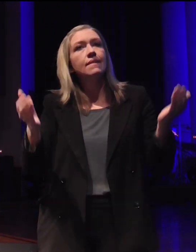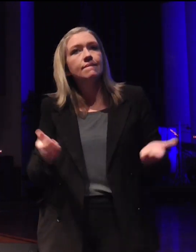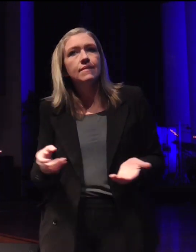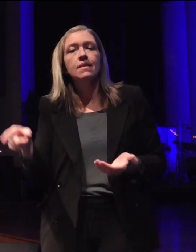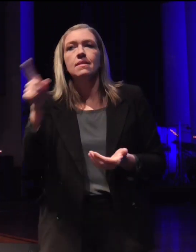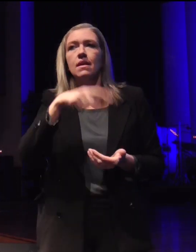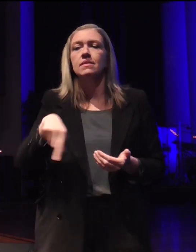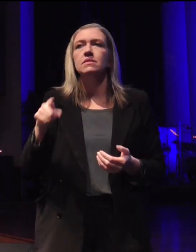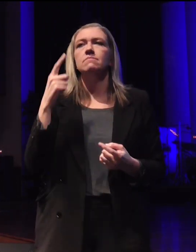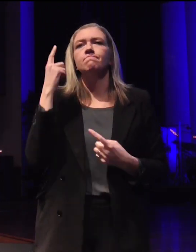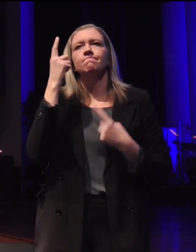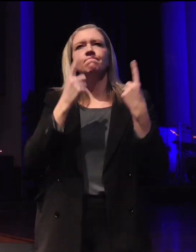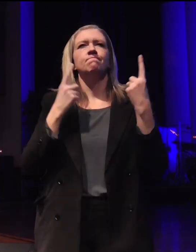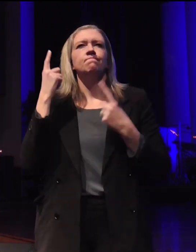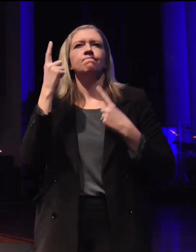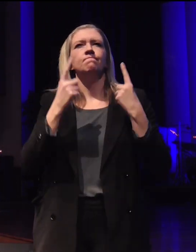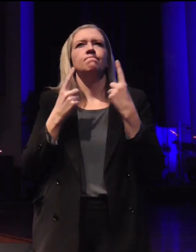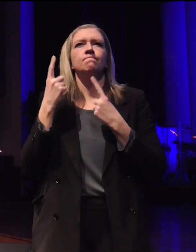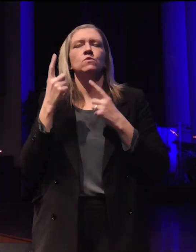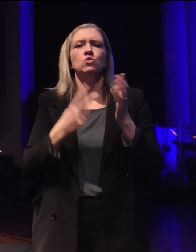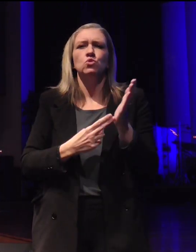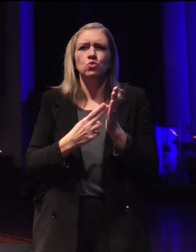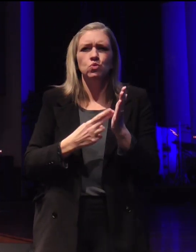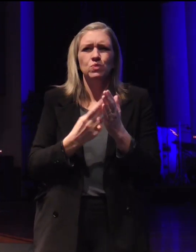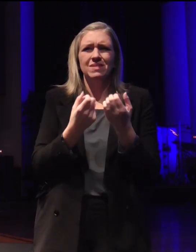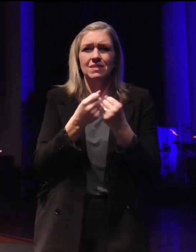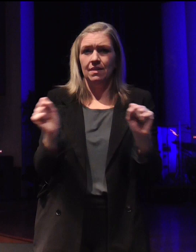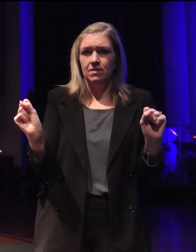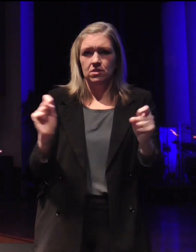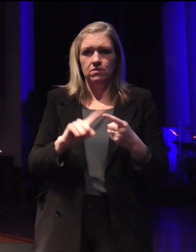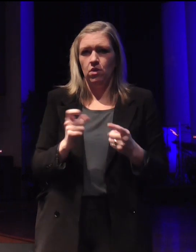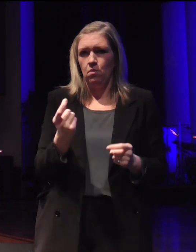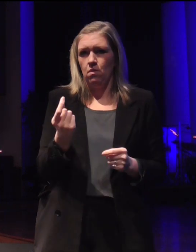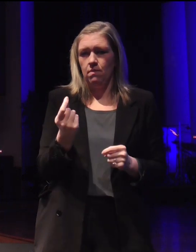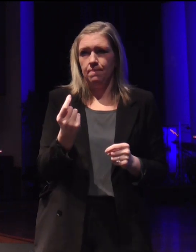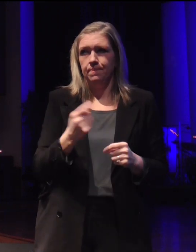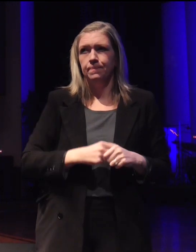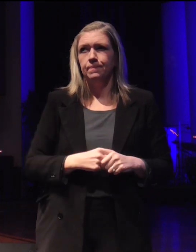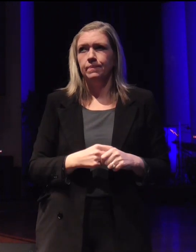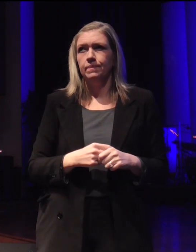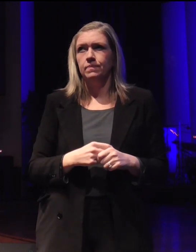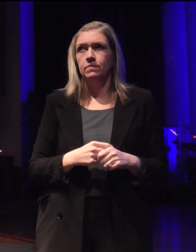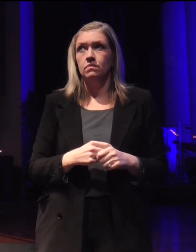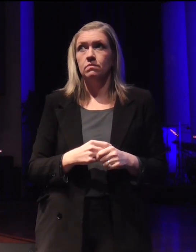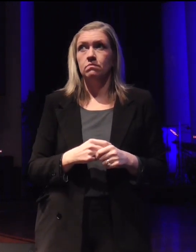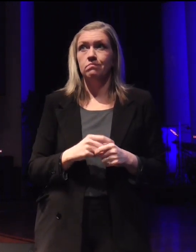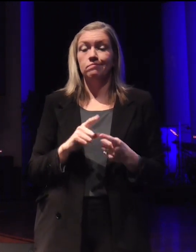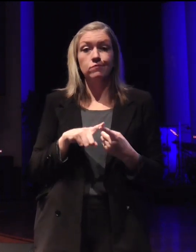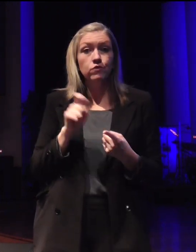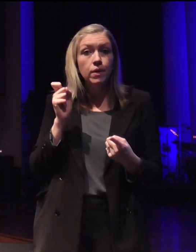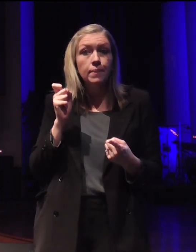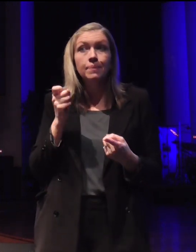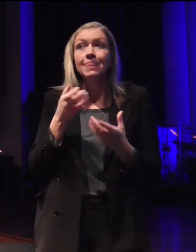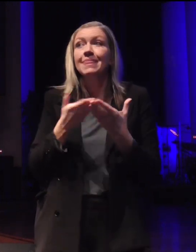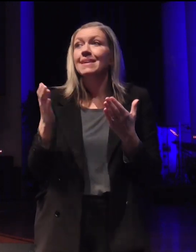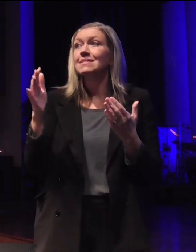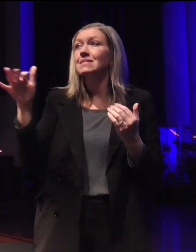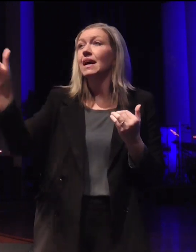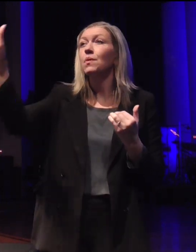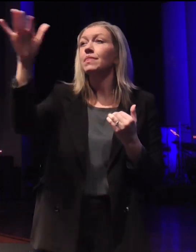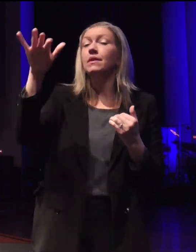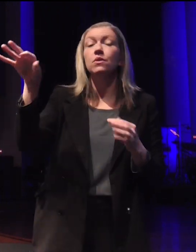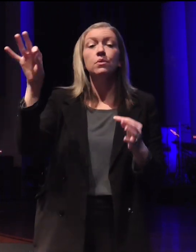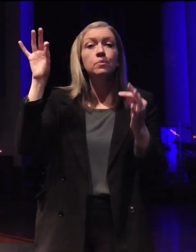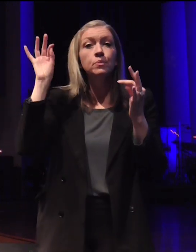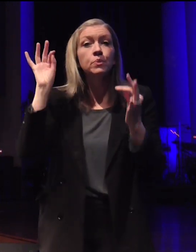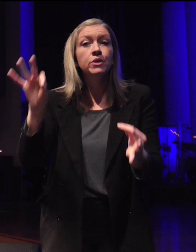consider where our truest safety really arises from. Does it arise from things out there being